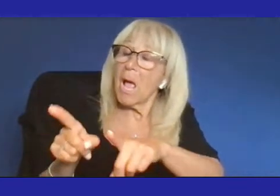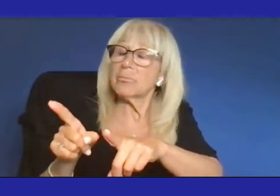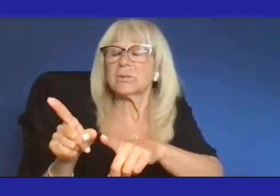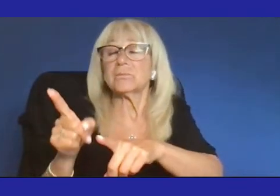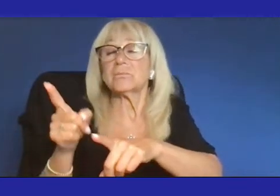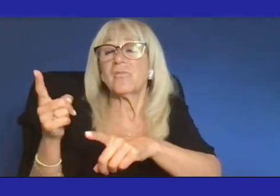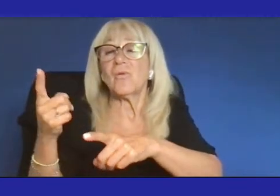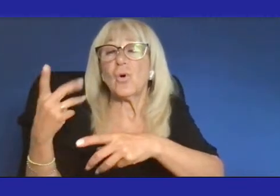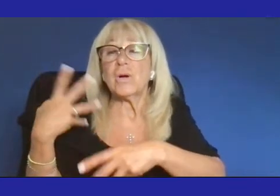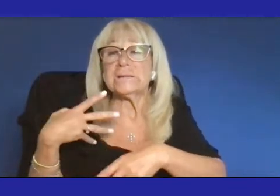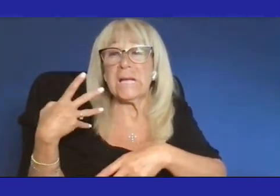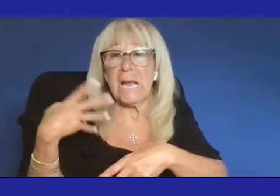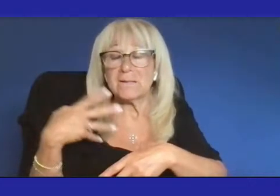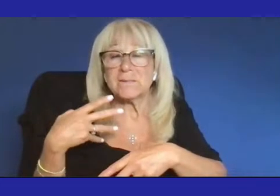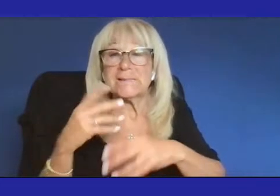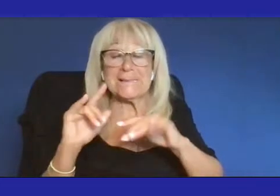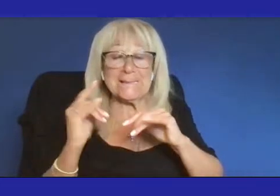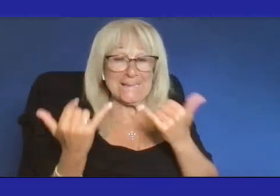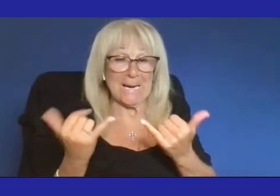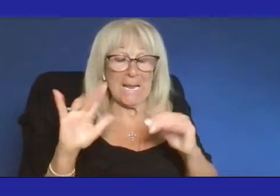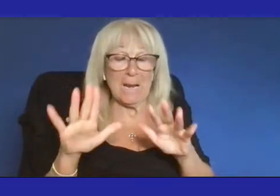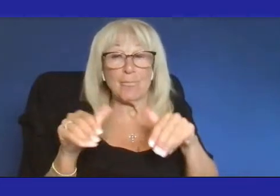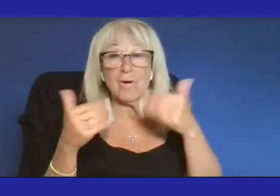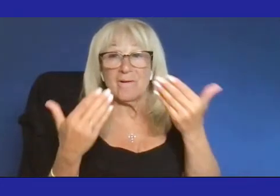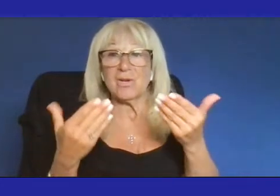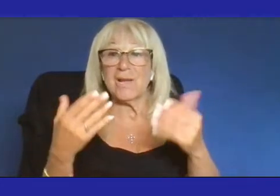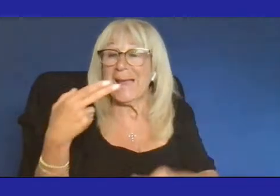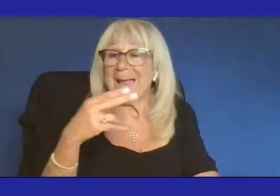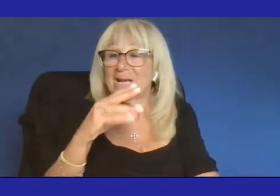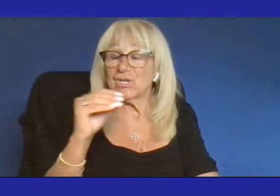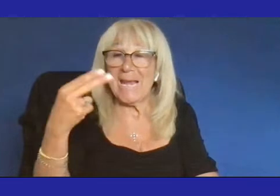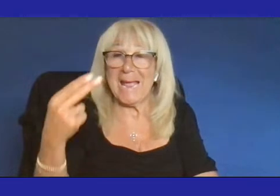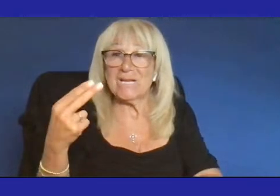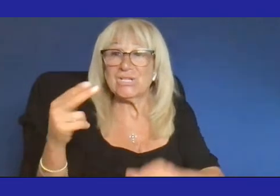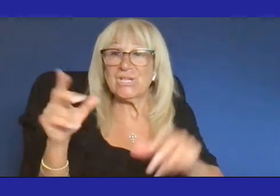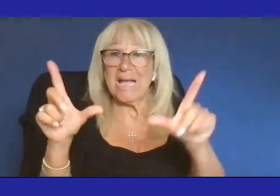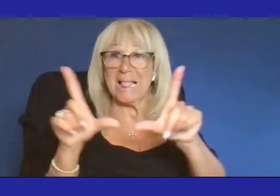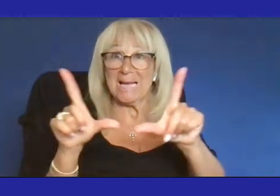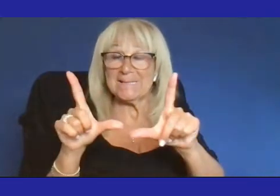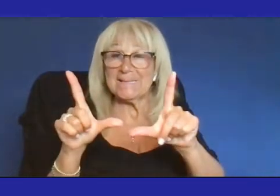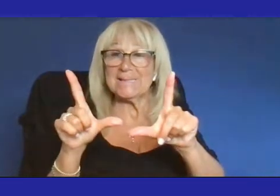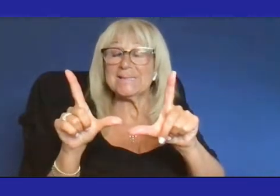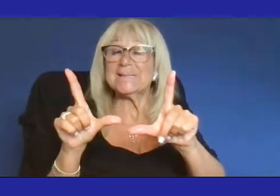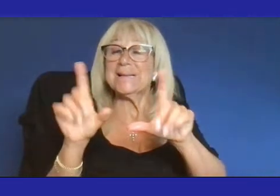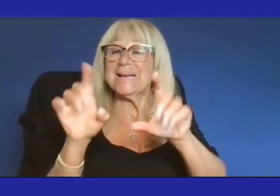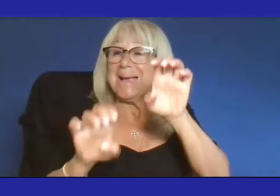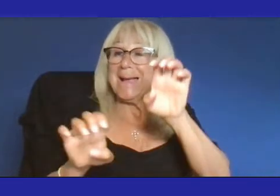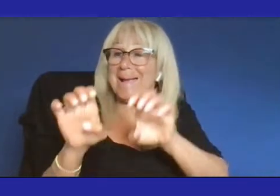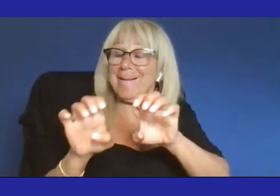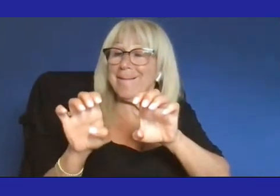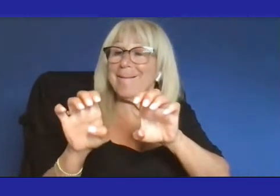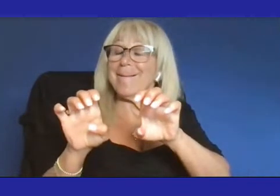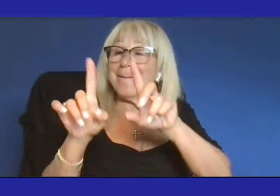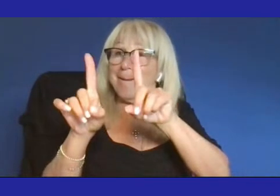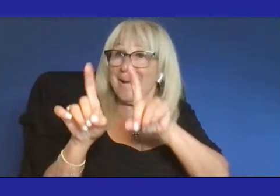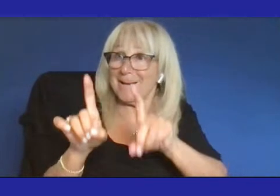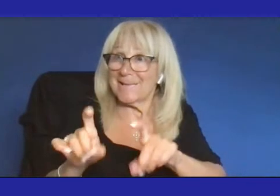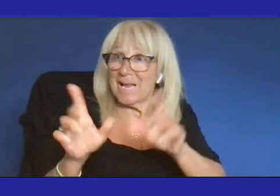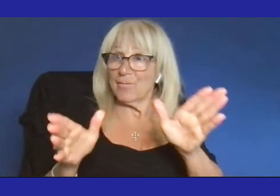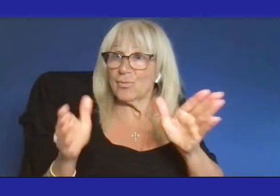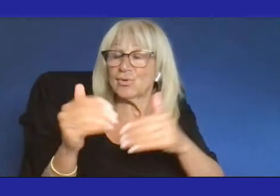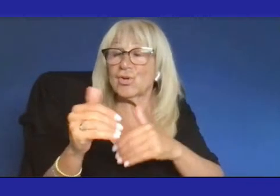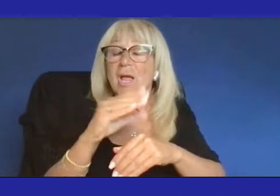today provides for H&H to license exam rooms in 4 of the post-acute